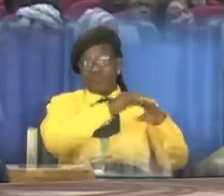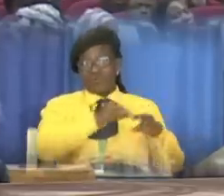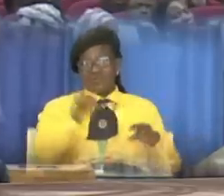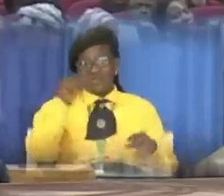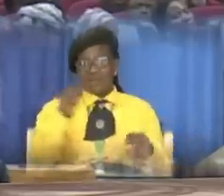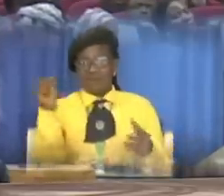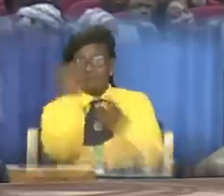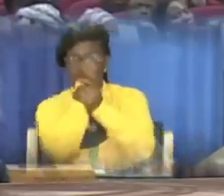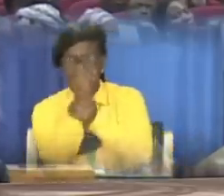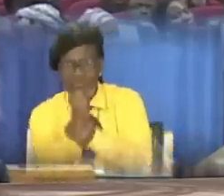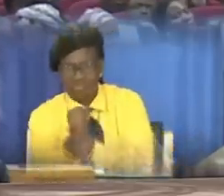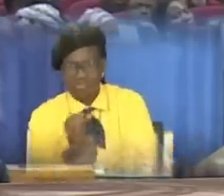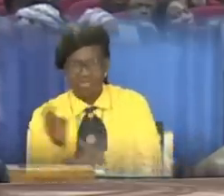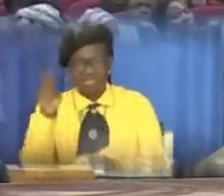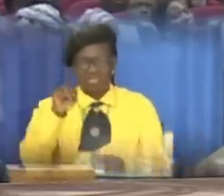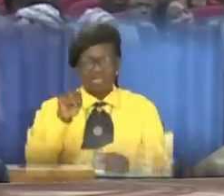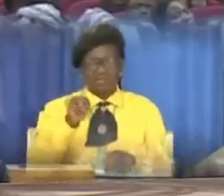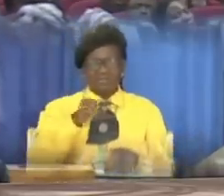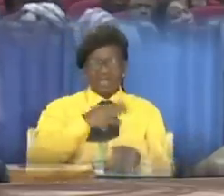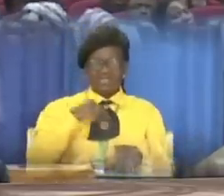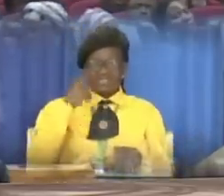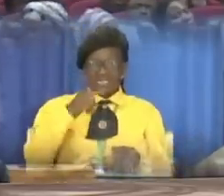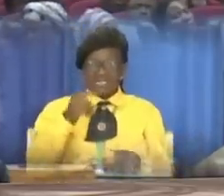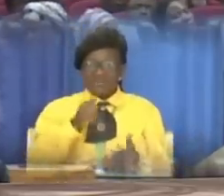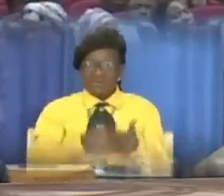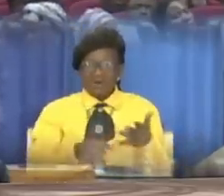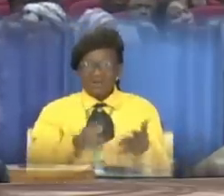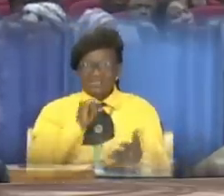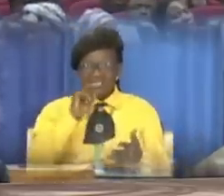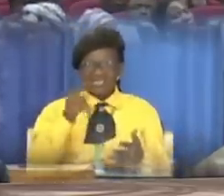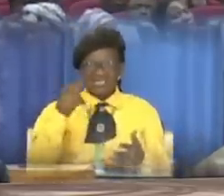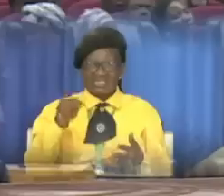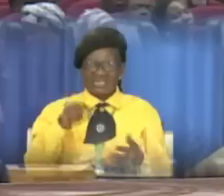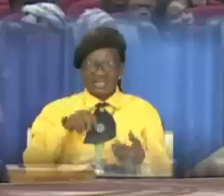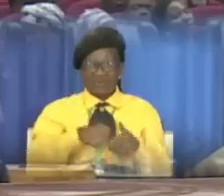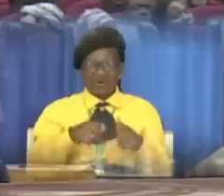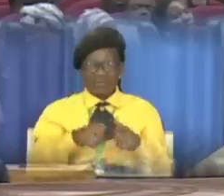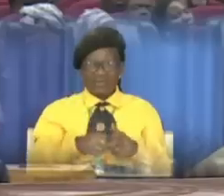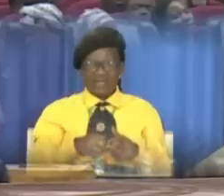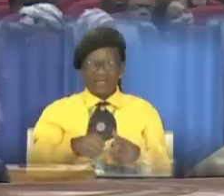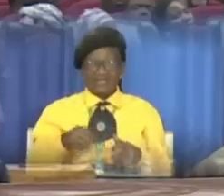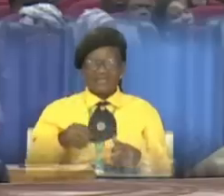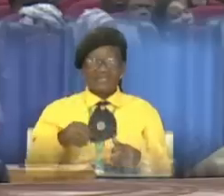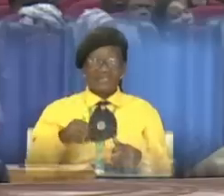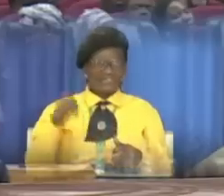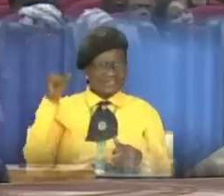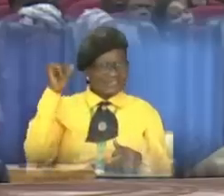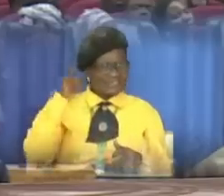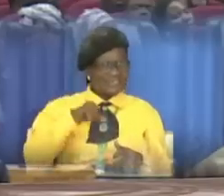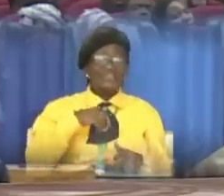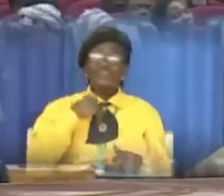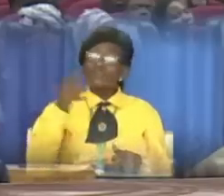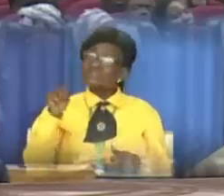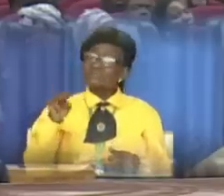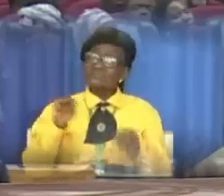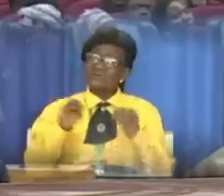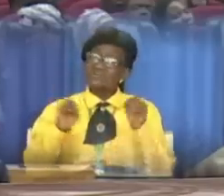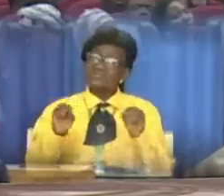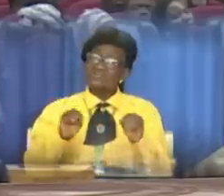what's the problem? They said, nothing, sir, we just want to see what is in your pocket. And some